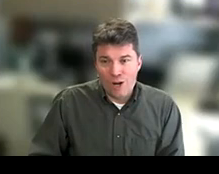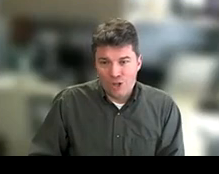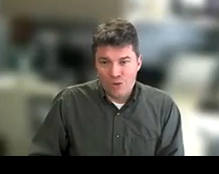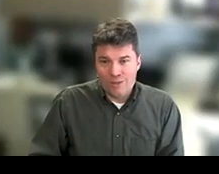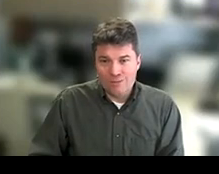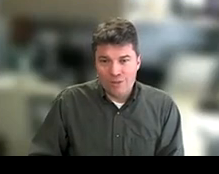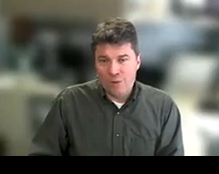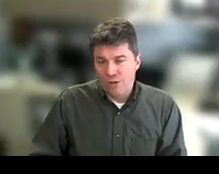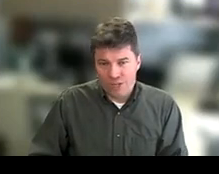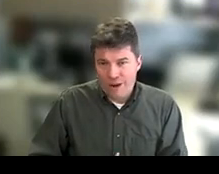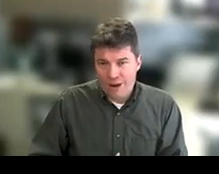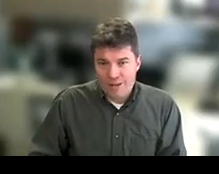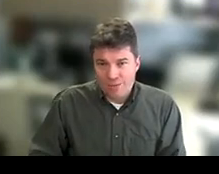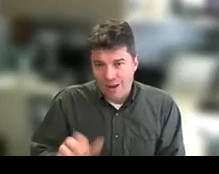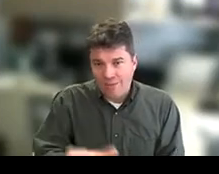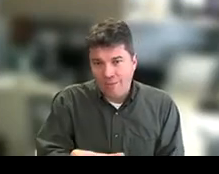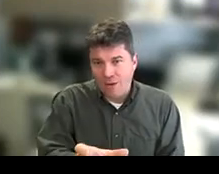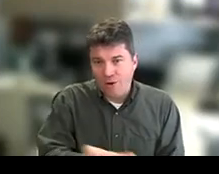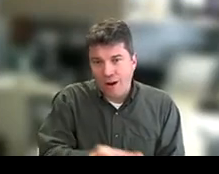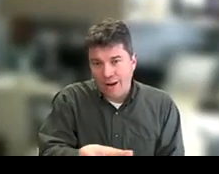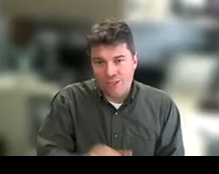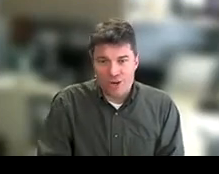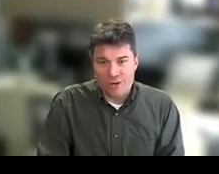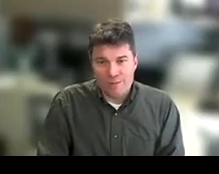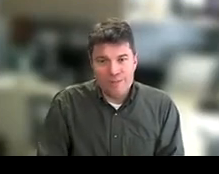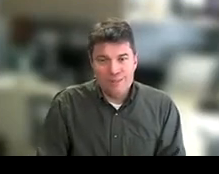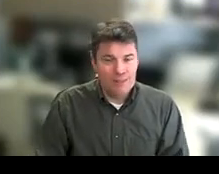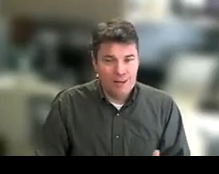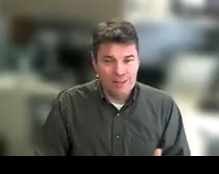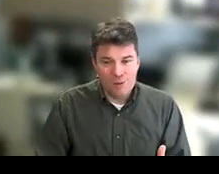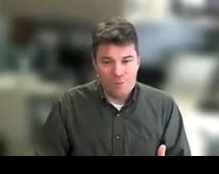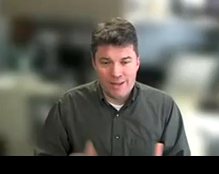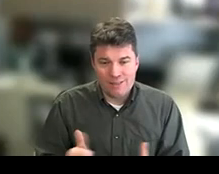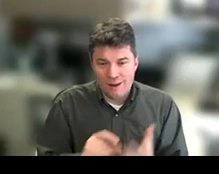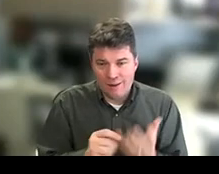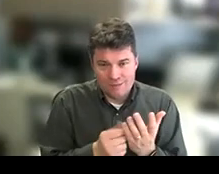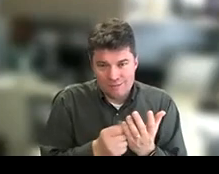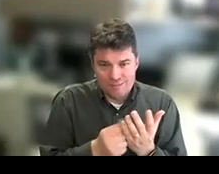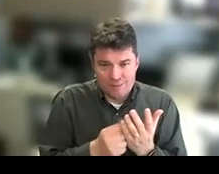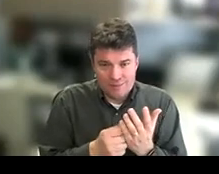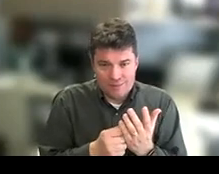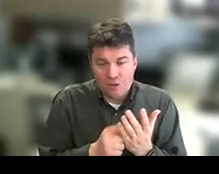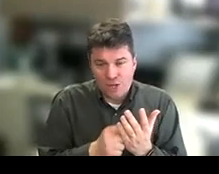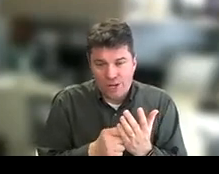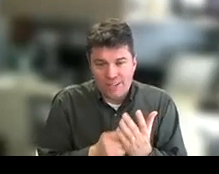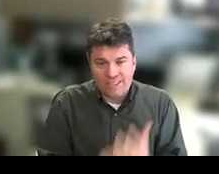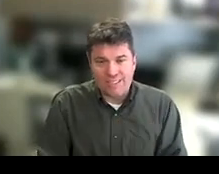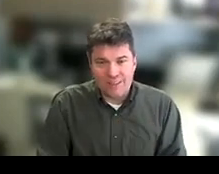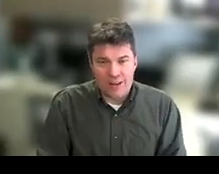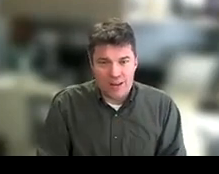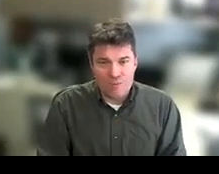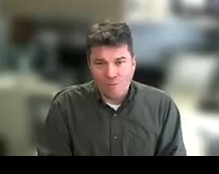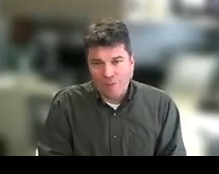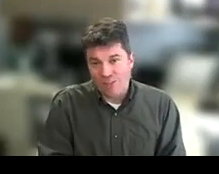So when our children, when they were just babies, we'd had the baby cry next to their crib. And so based on, changing